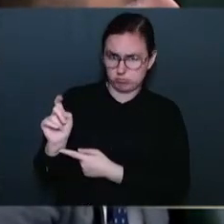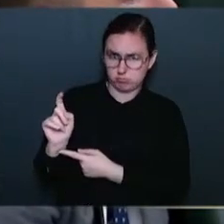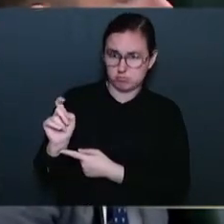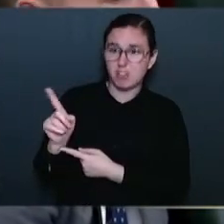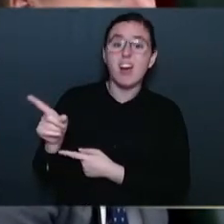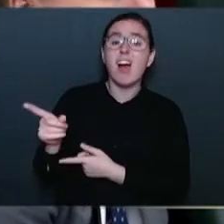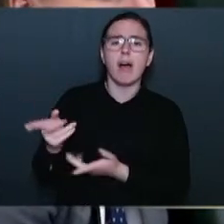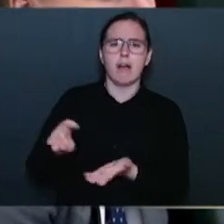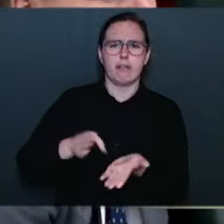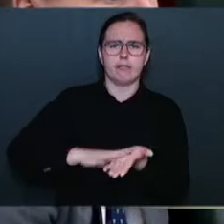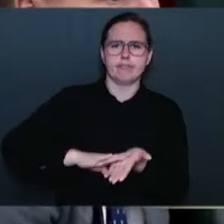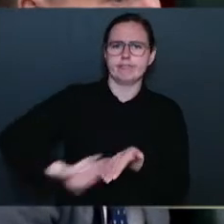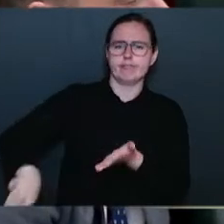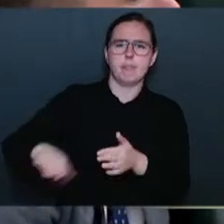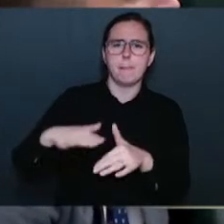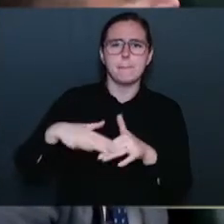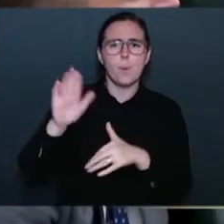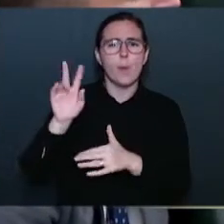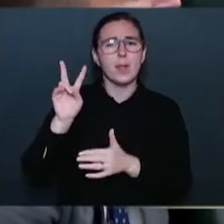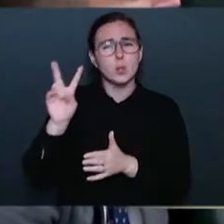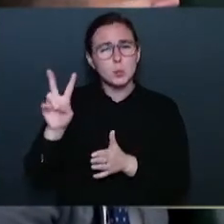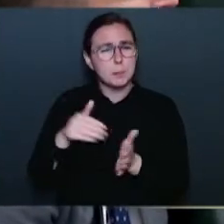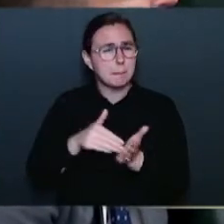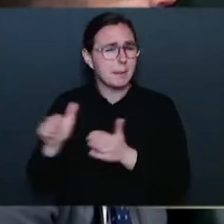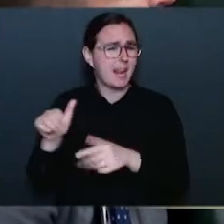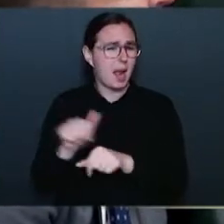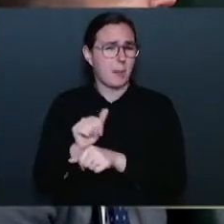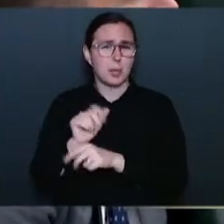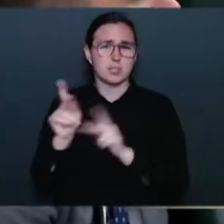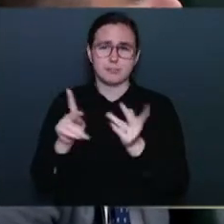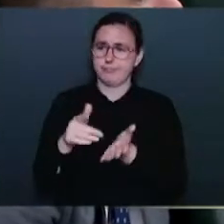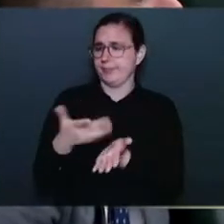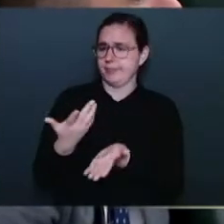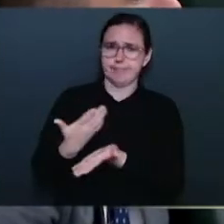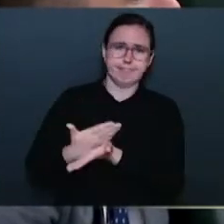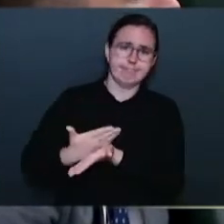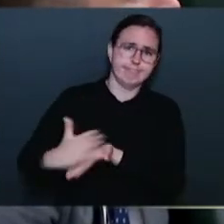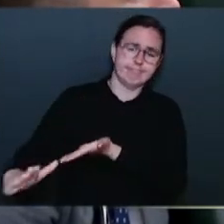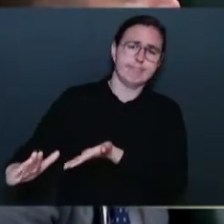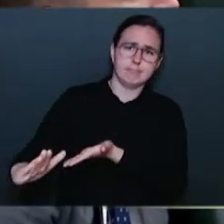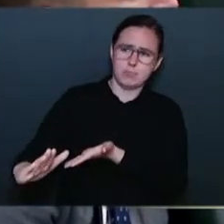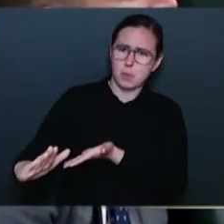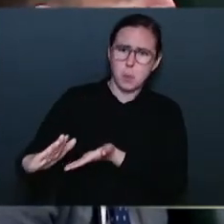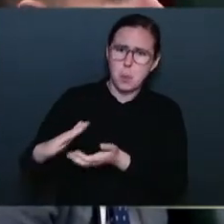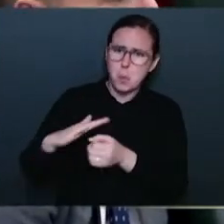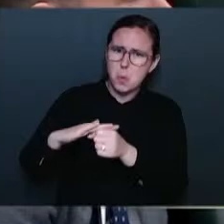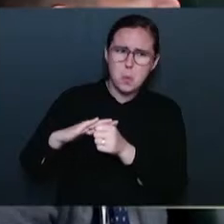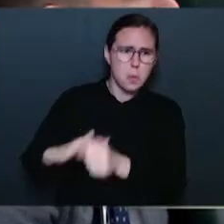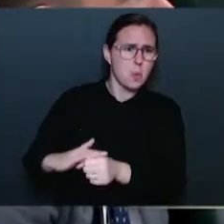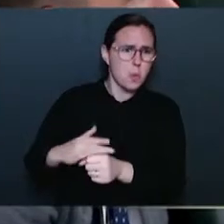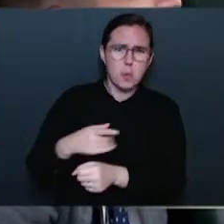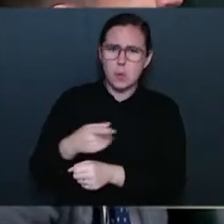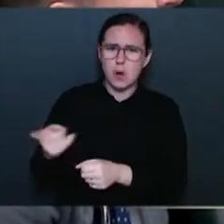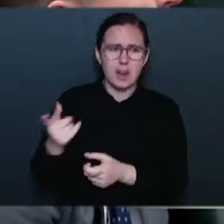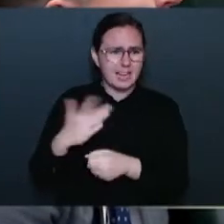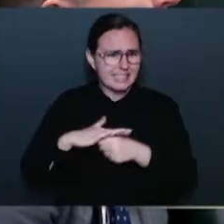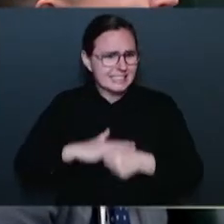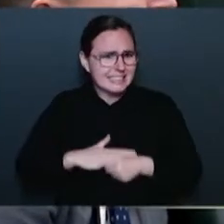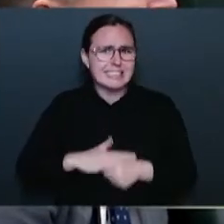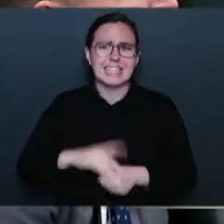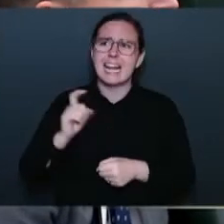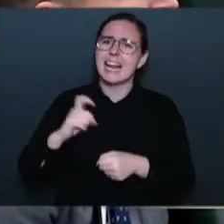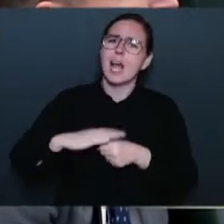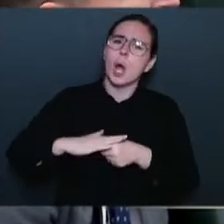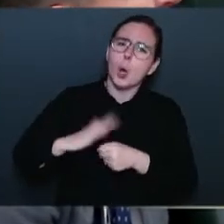million people who are stressed who could use some relief but they'll not be getting a single bit of help from the UCP Mr Speaker those same